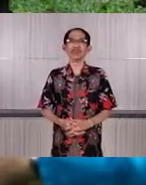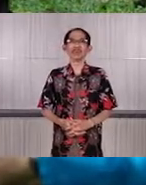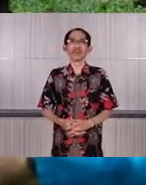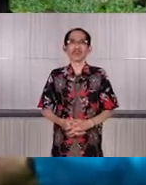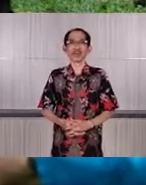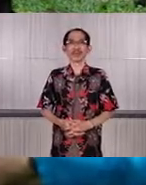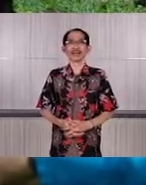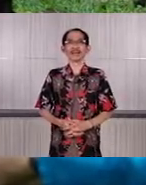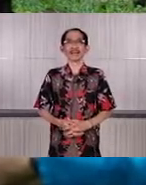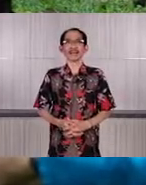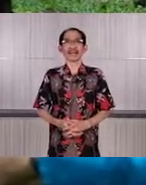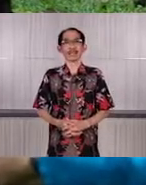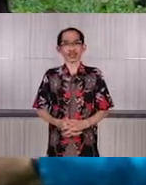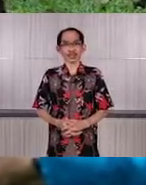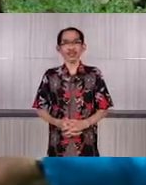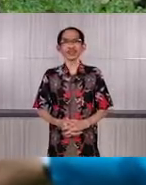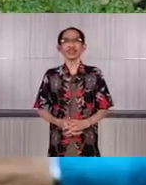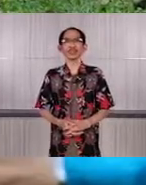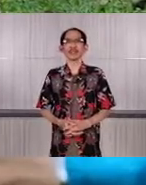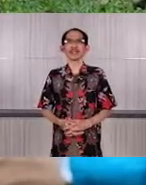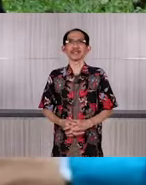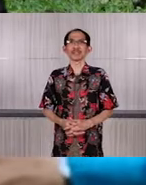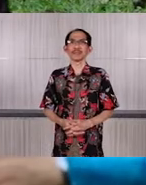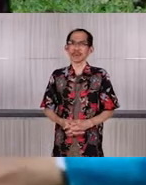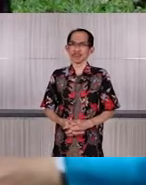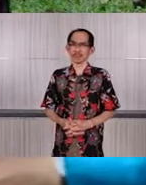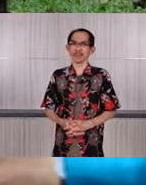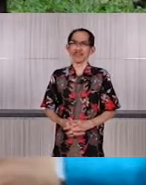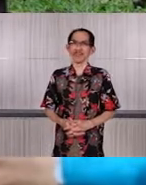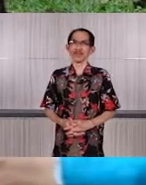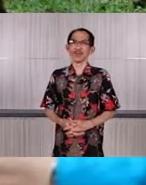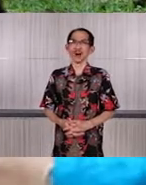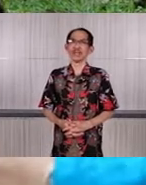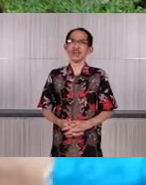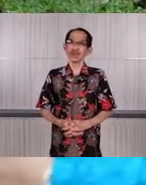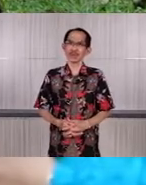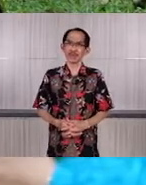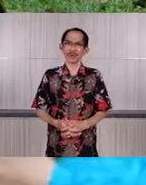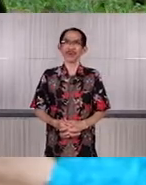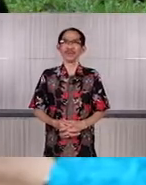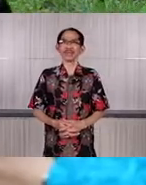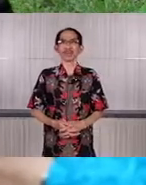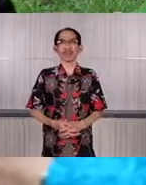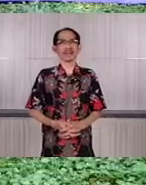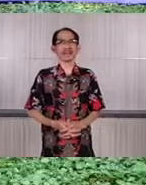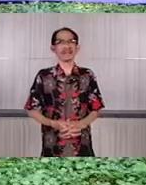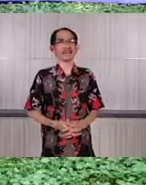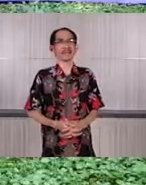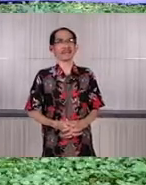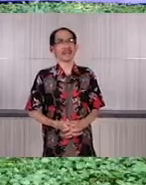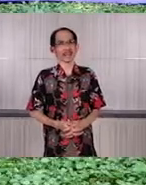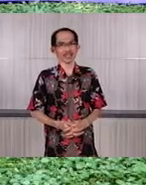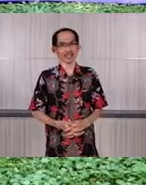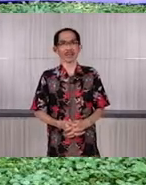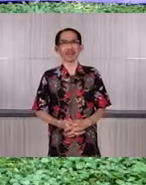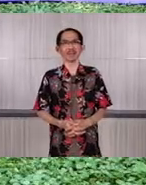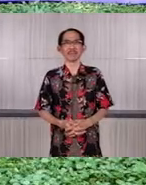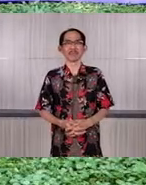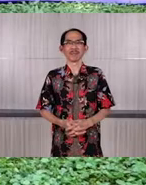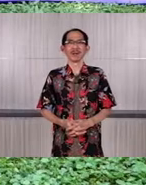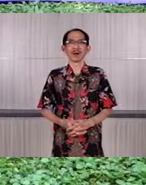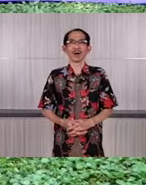bamboo villa, and solitude space for people who are looking for spending their leisure